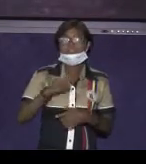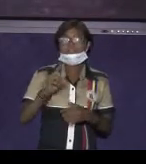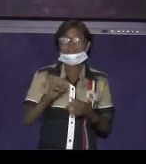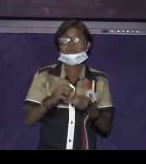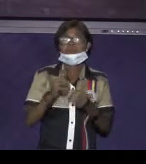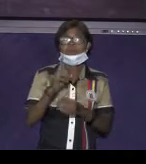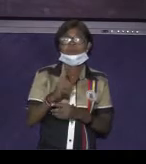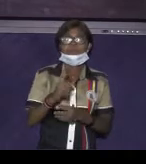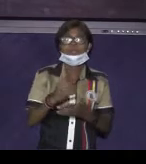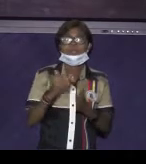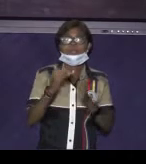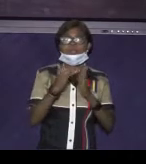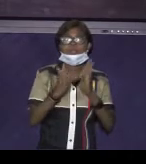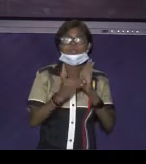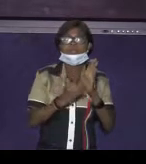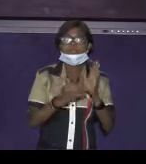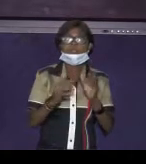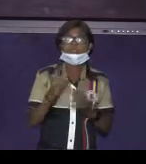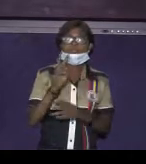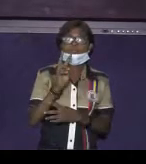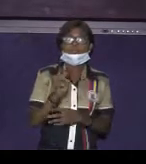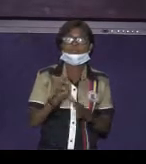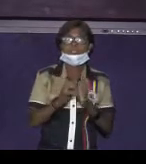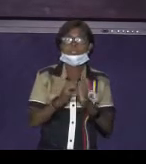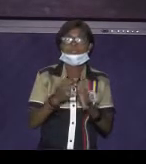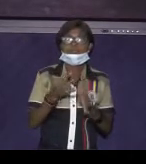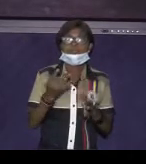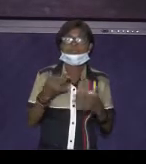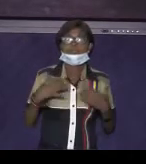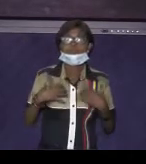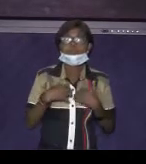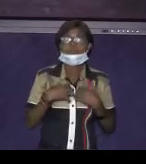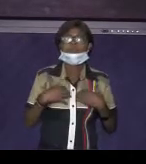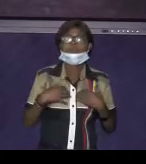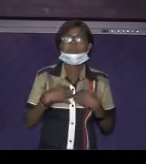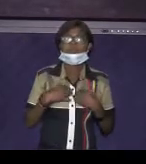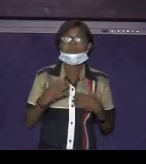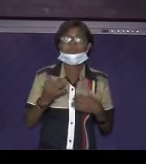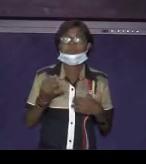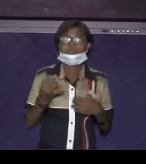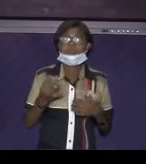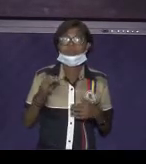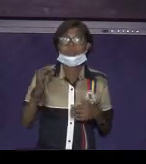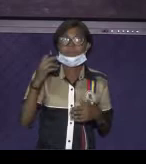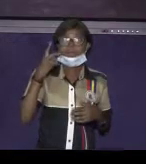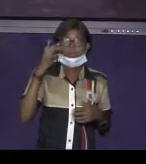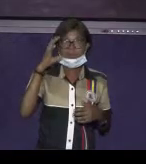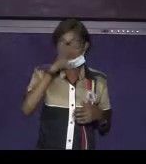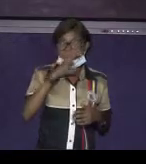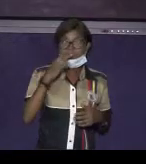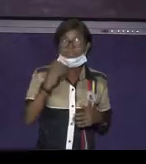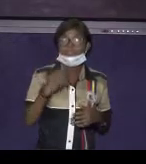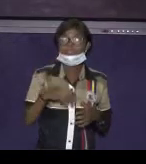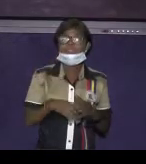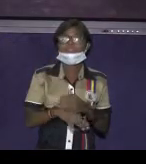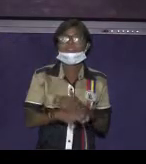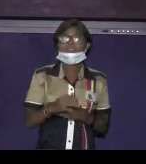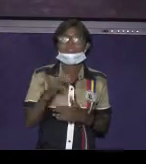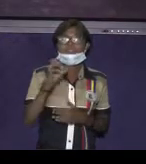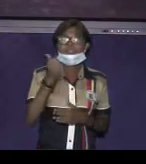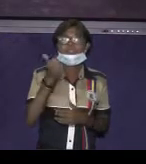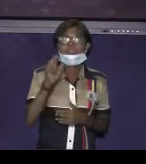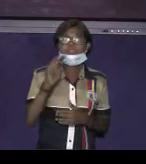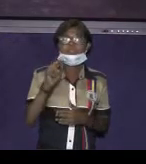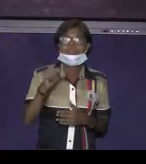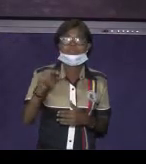first question: list 2 examples of animals found in savanna. Don't forget savanna. No.